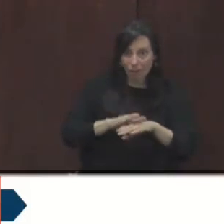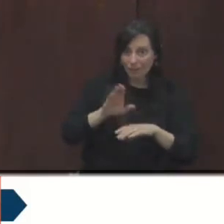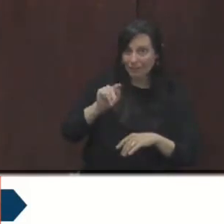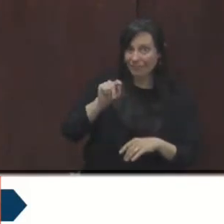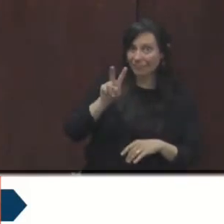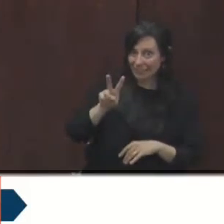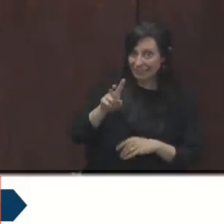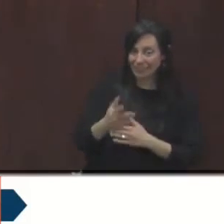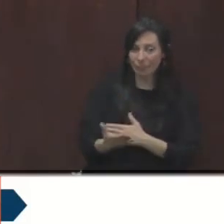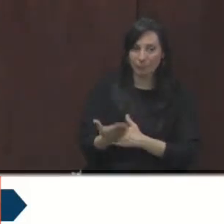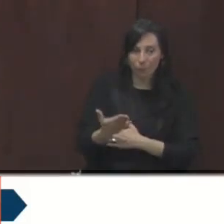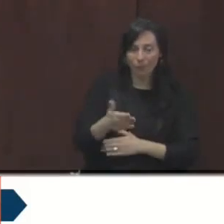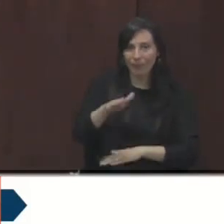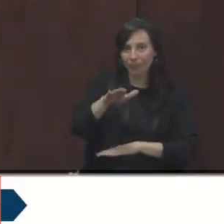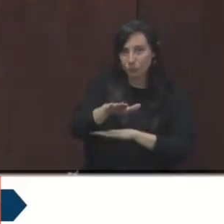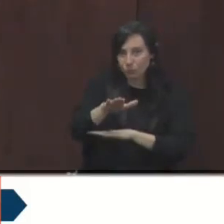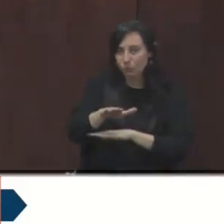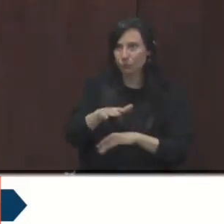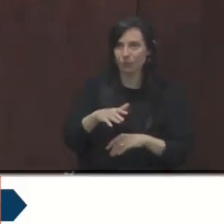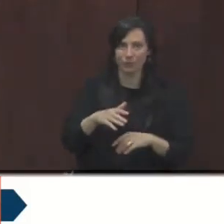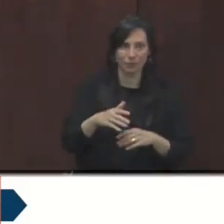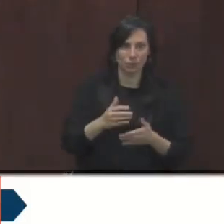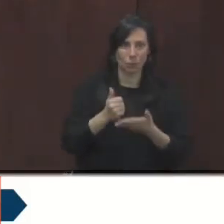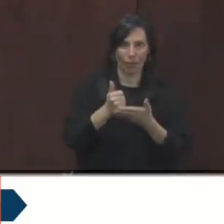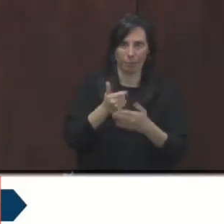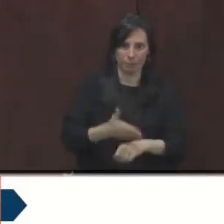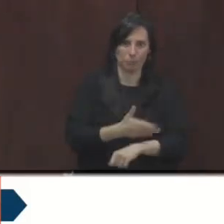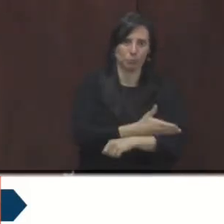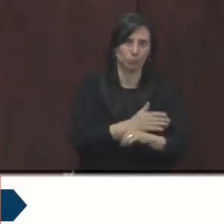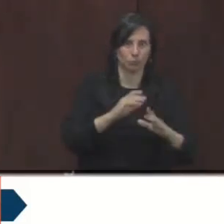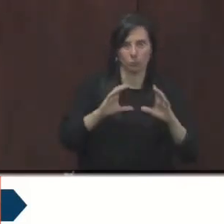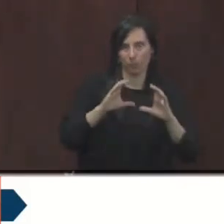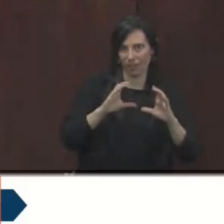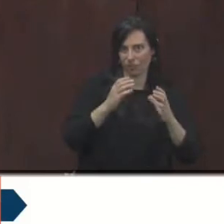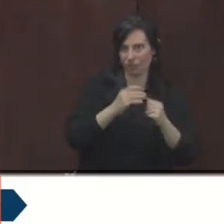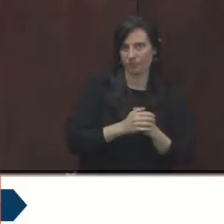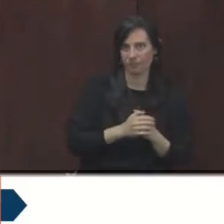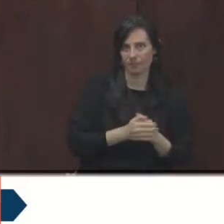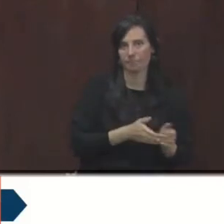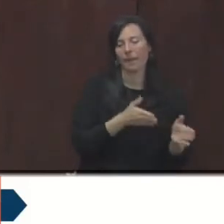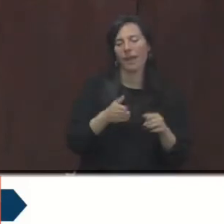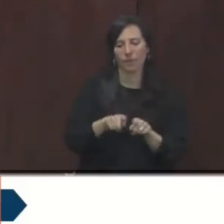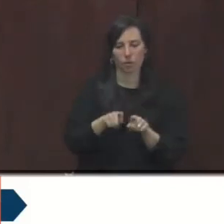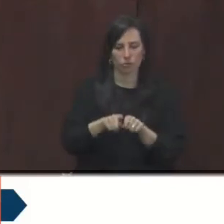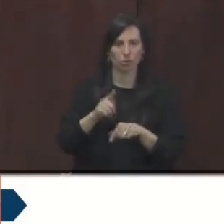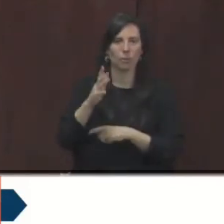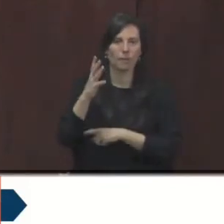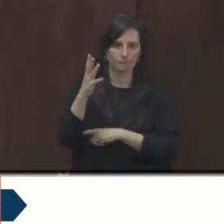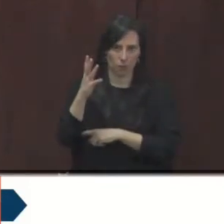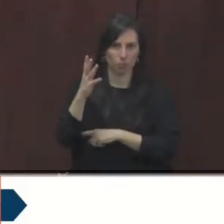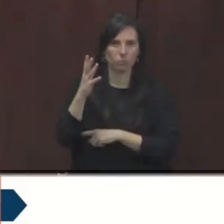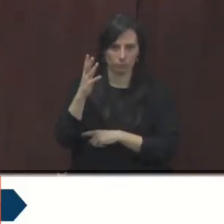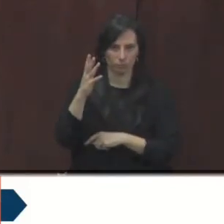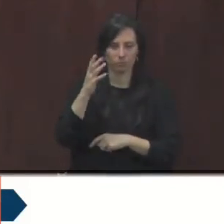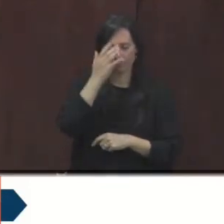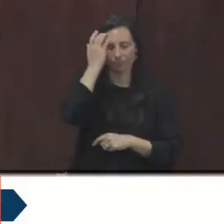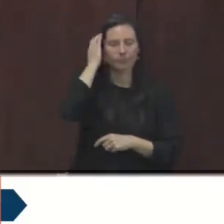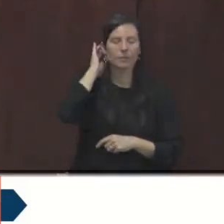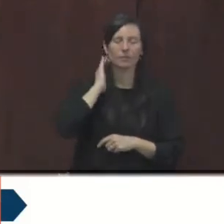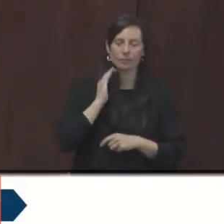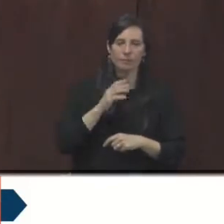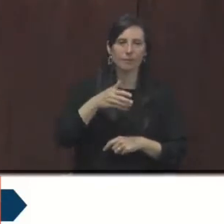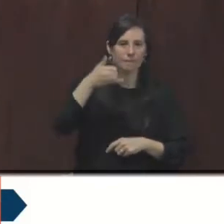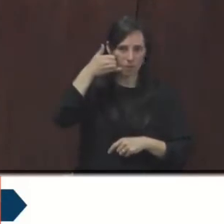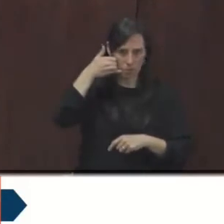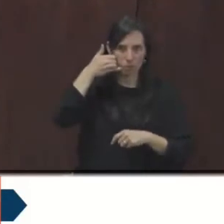TV programming. And then I mentioned on our website, and then the phone tree will be changed to direct them to how to get